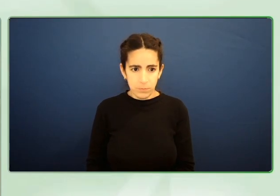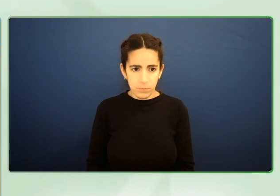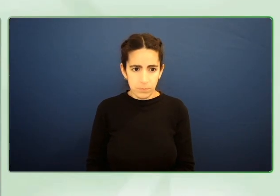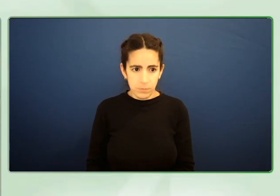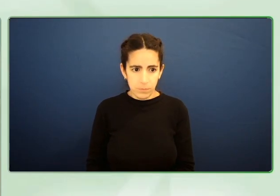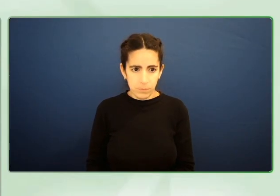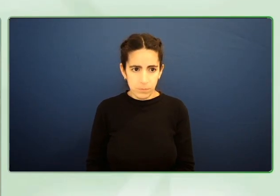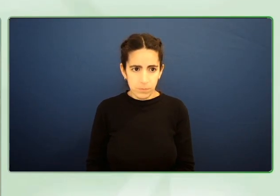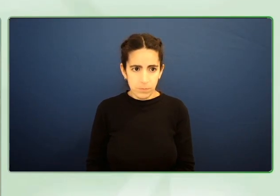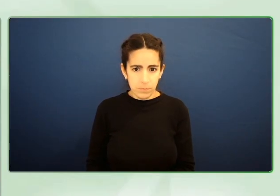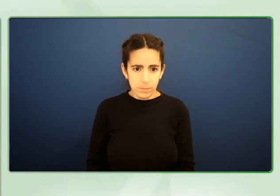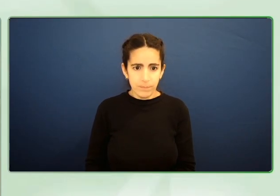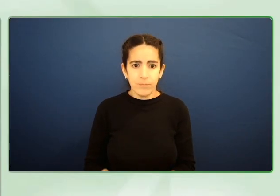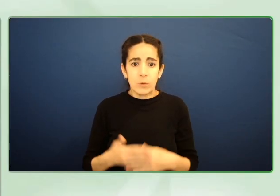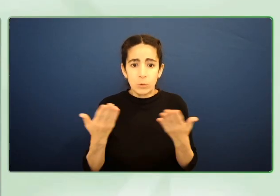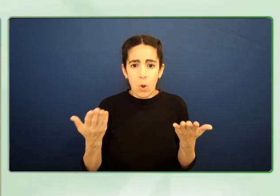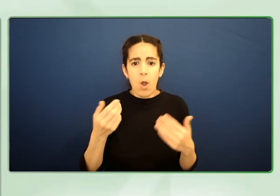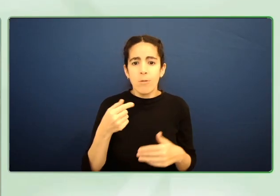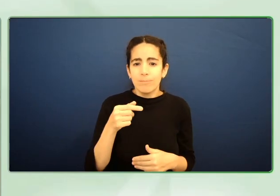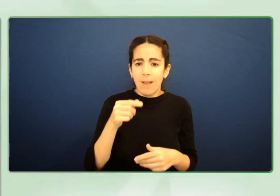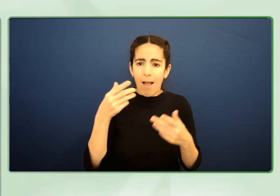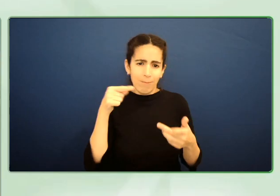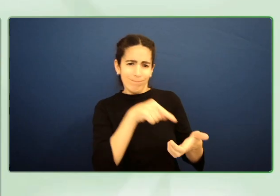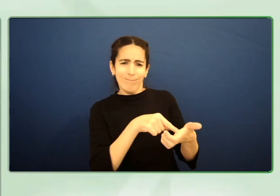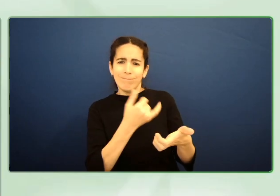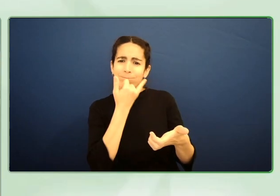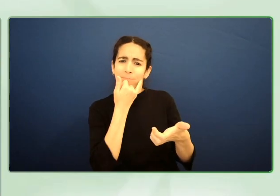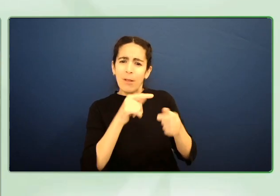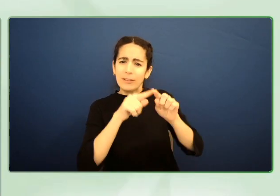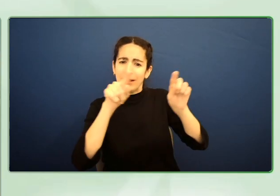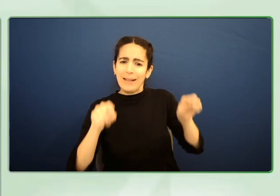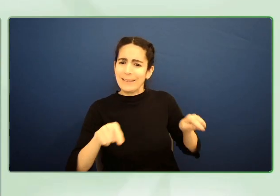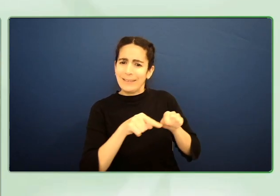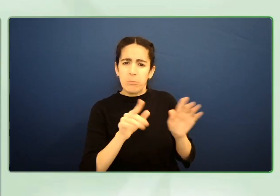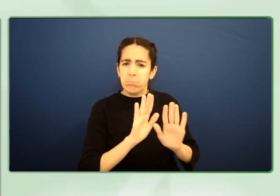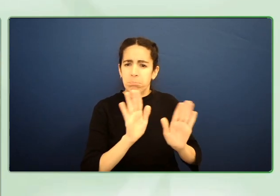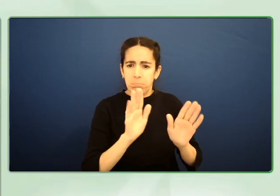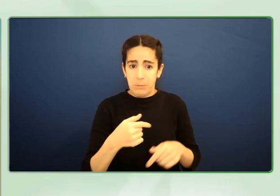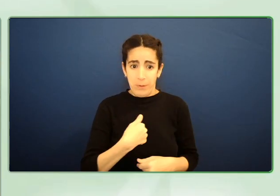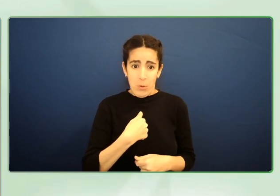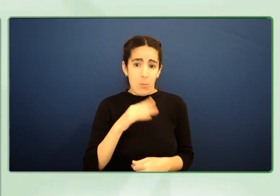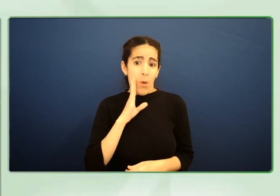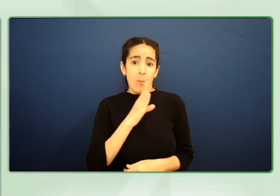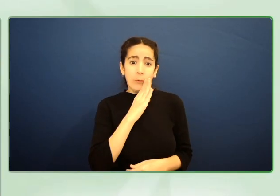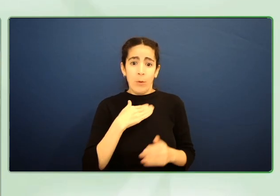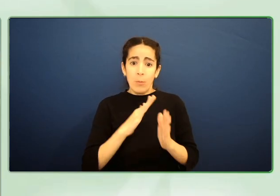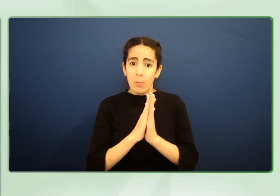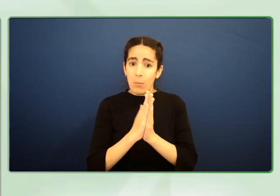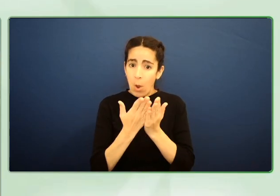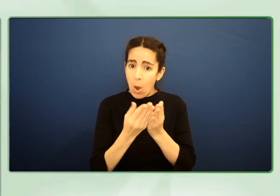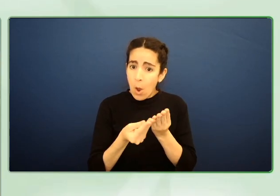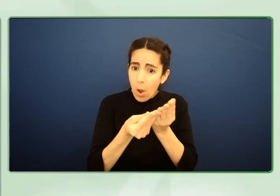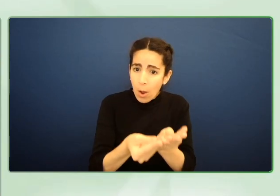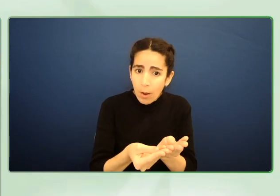that gives a phone to each child. And I was thinking about it, we live in the digital era. That's